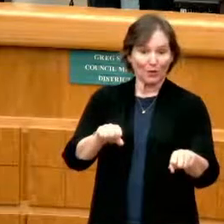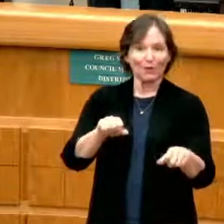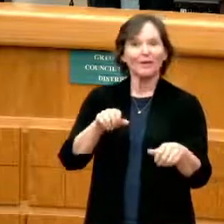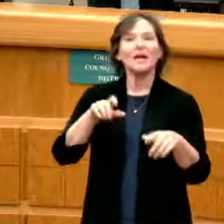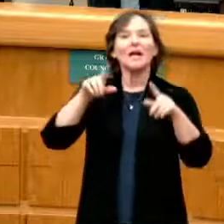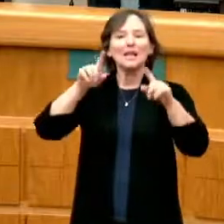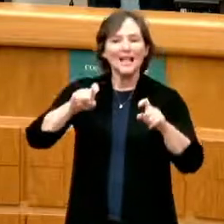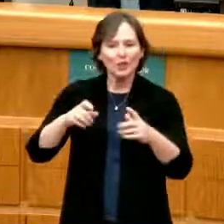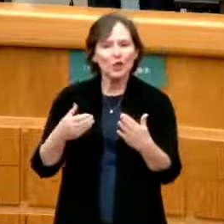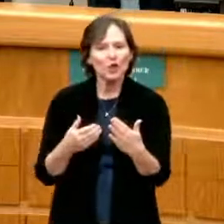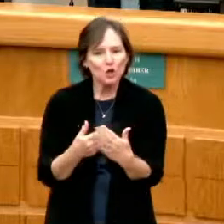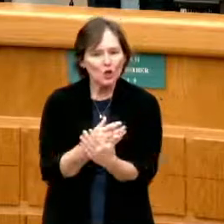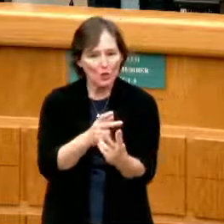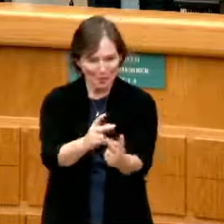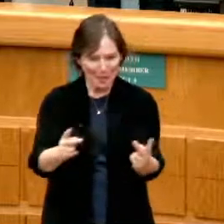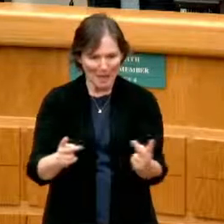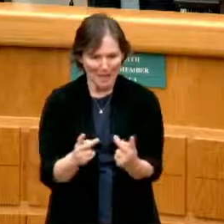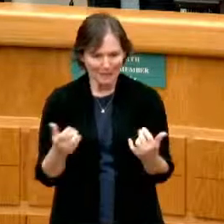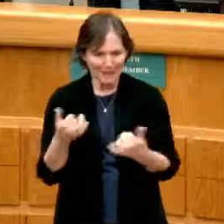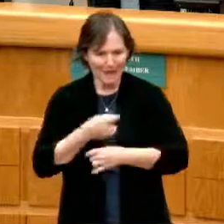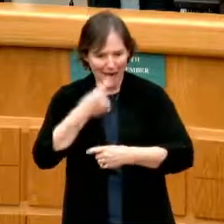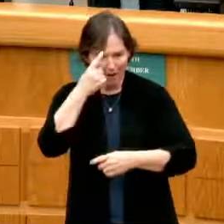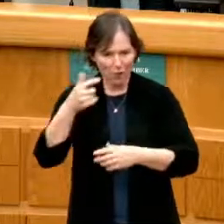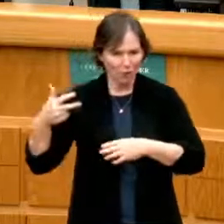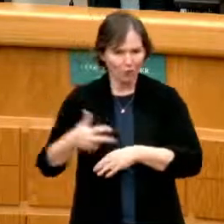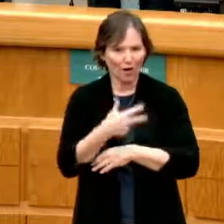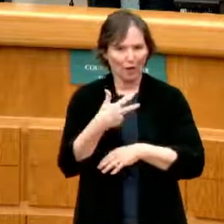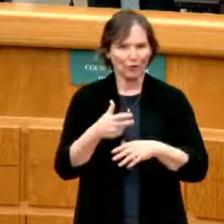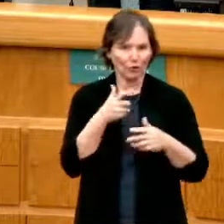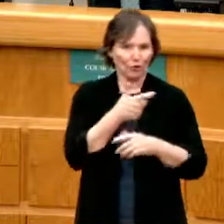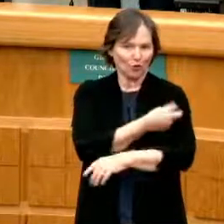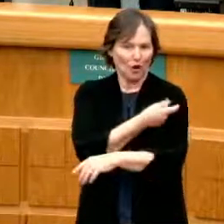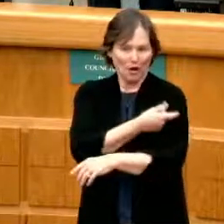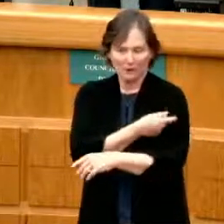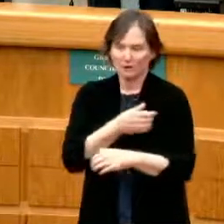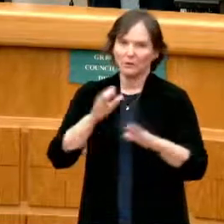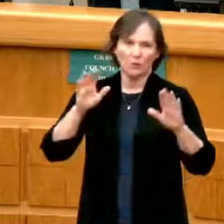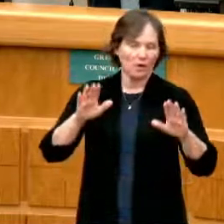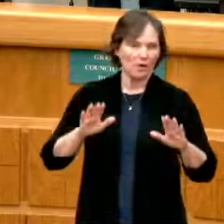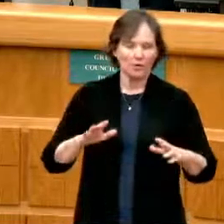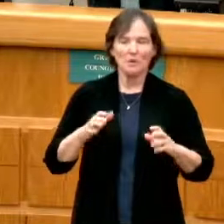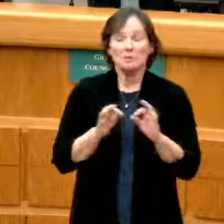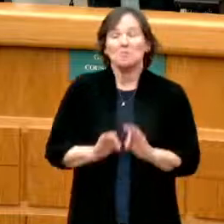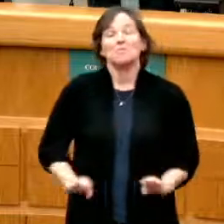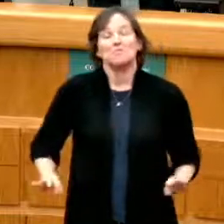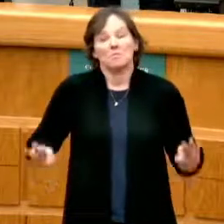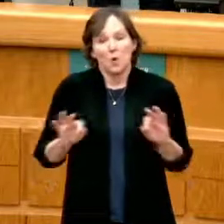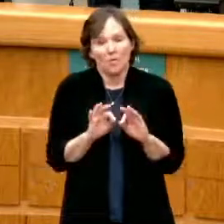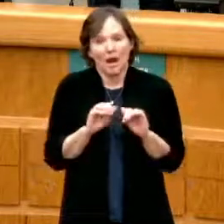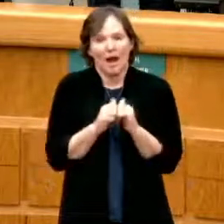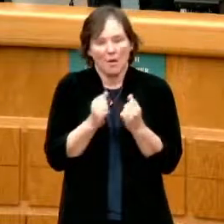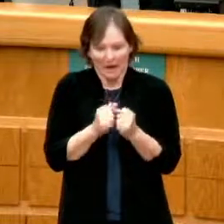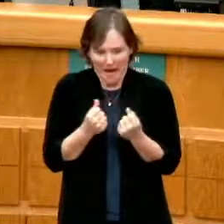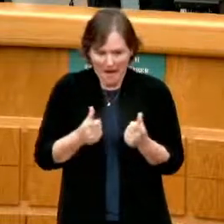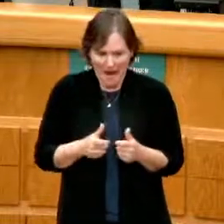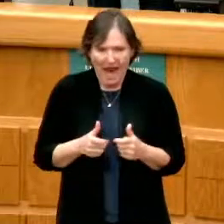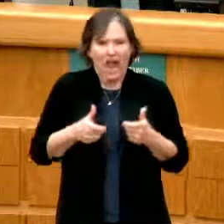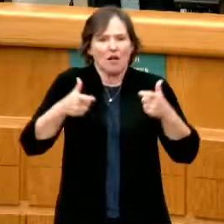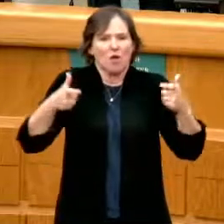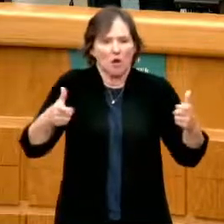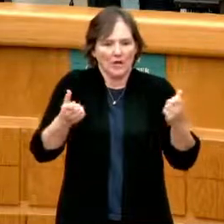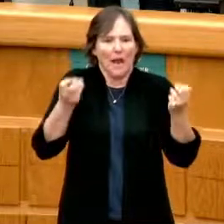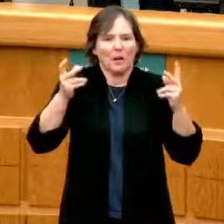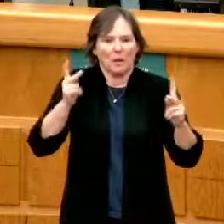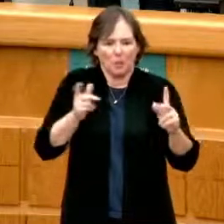absolutely critical in our mission to expand our availability of the vaccine. Not only did we test a site,